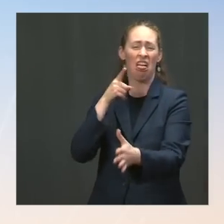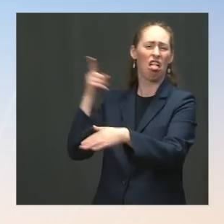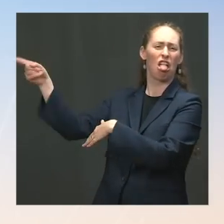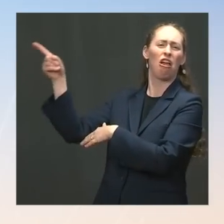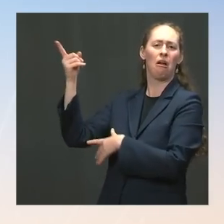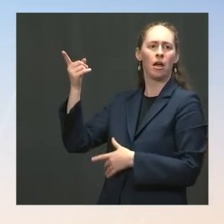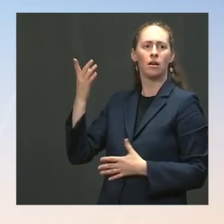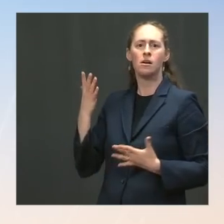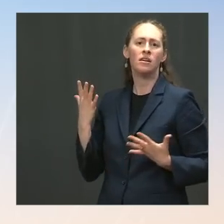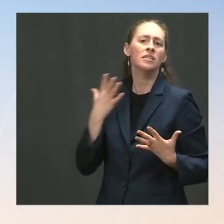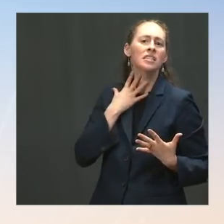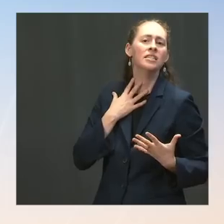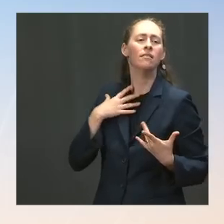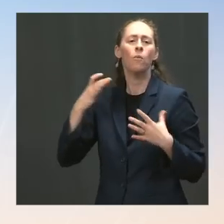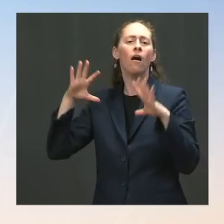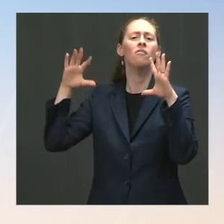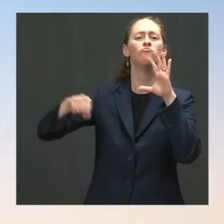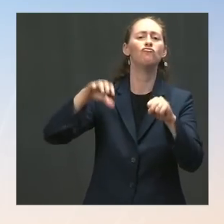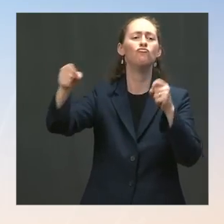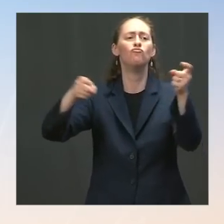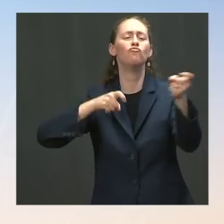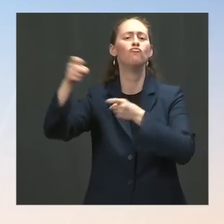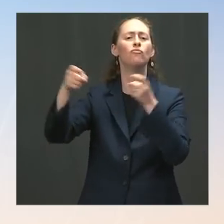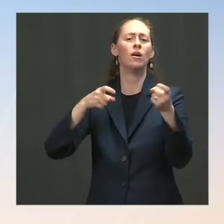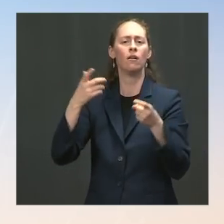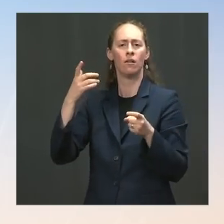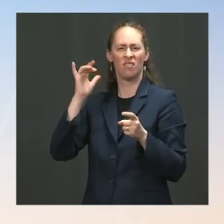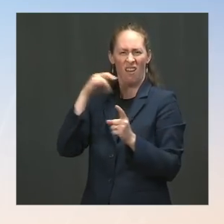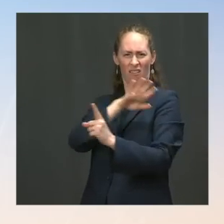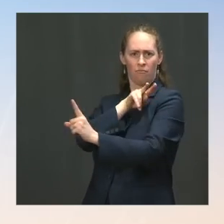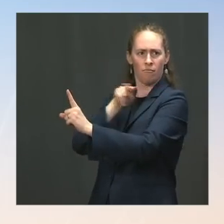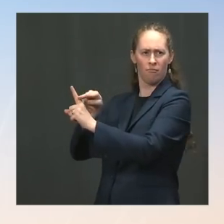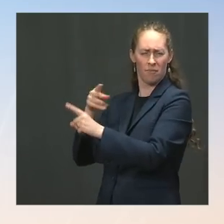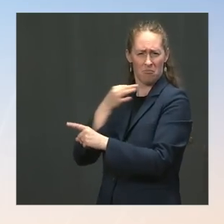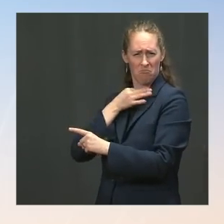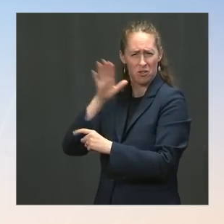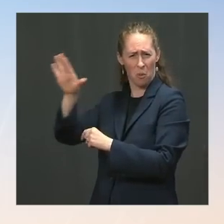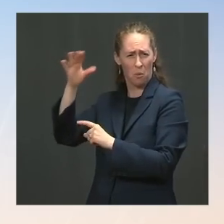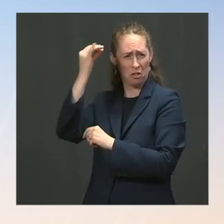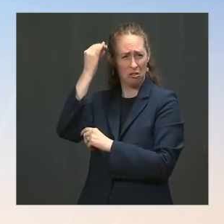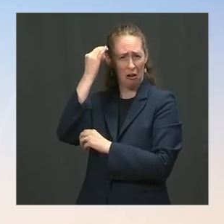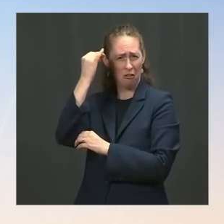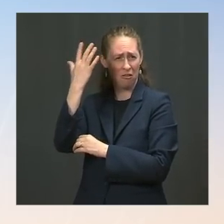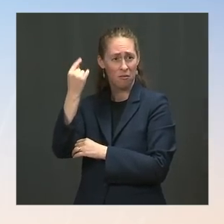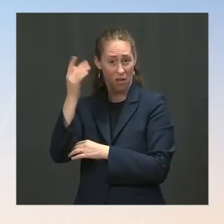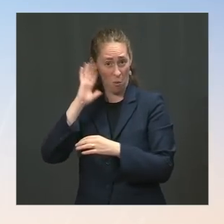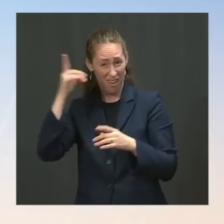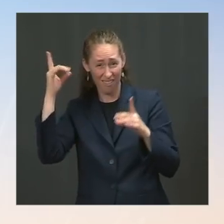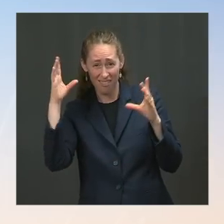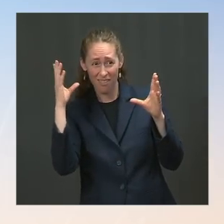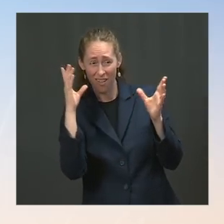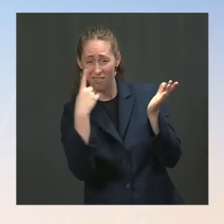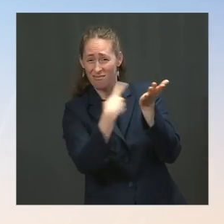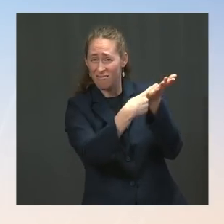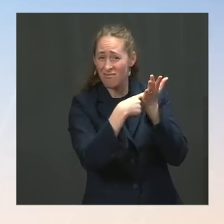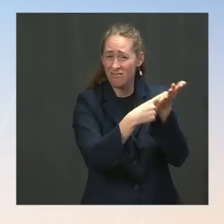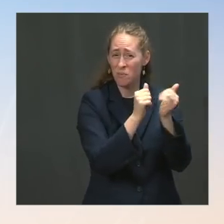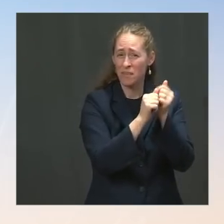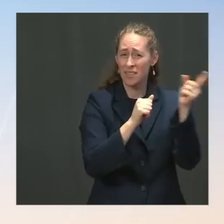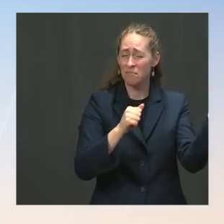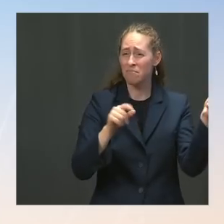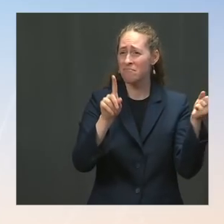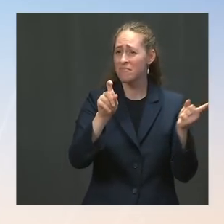and the administration's response to the governor? And is the president considering reaching out to DeSantis to talk this over?